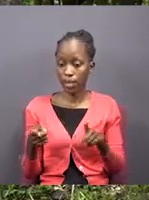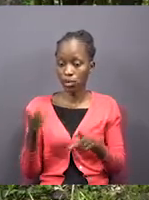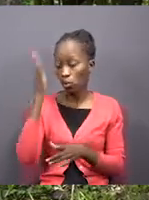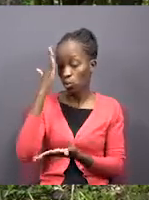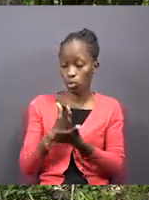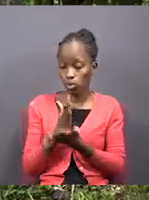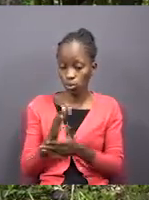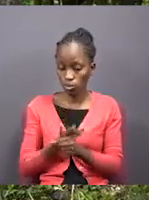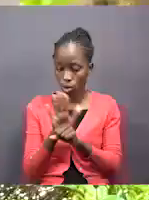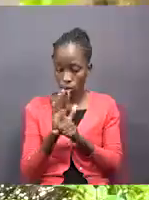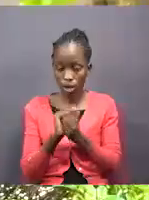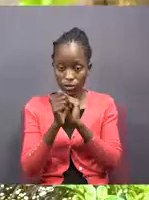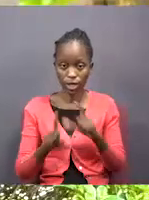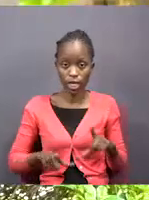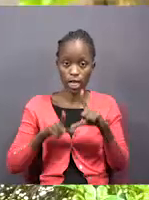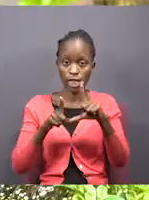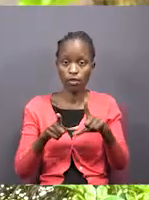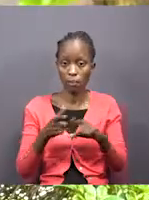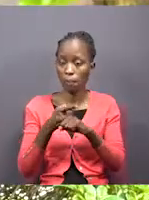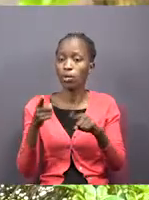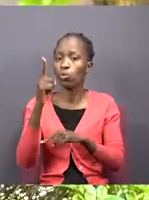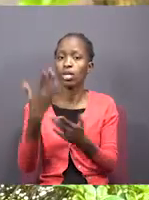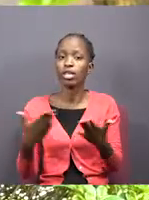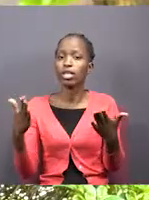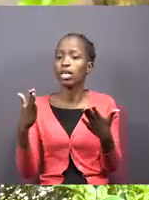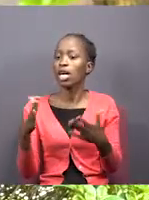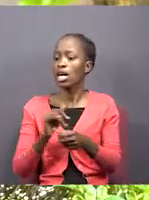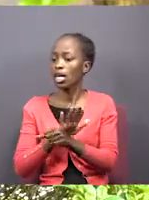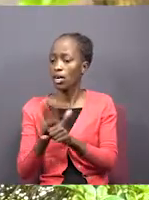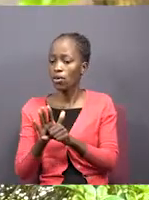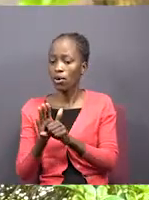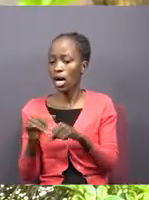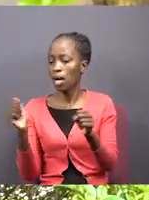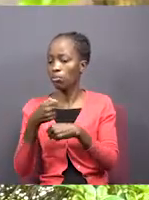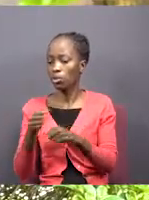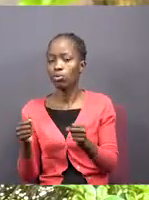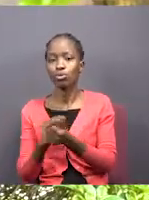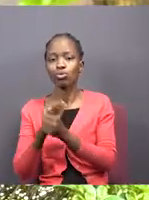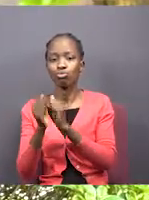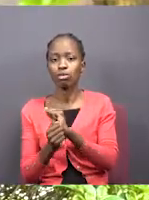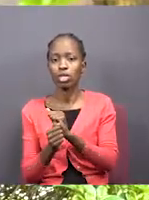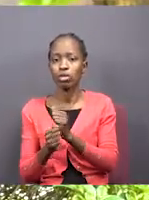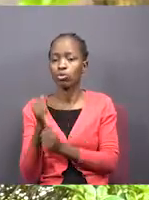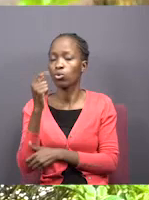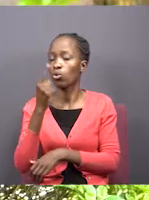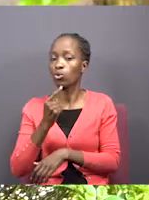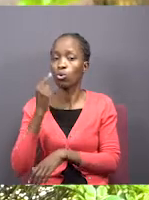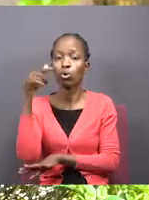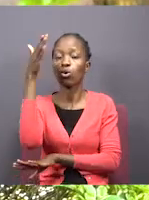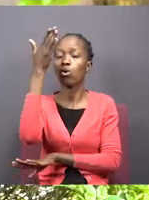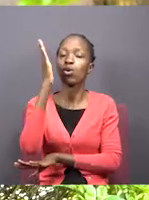might have changed life completely. But one thing corona cannot, will not, and does not change is God.